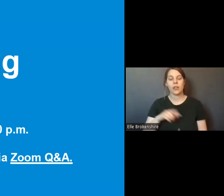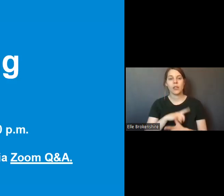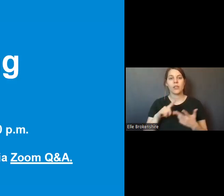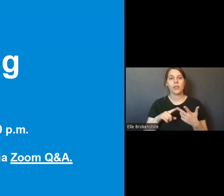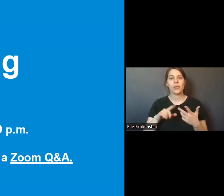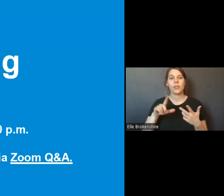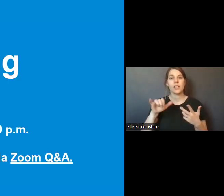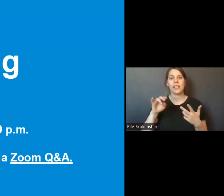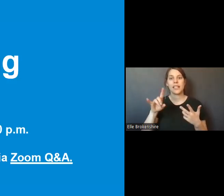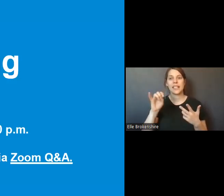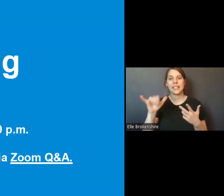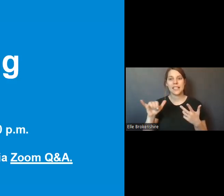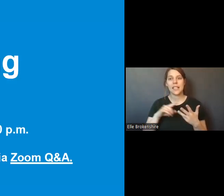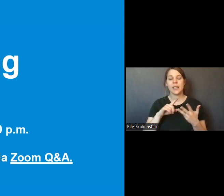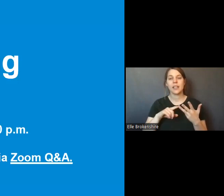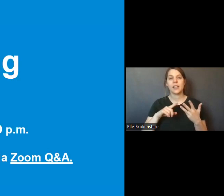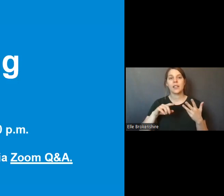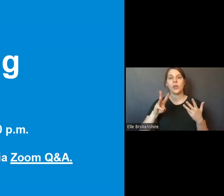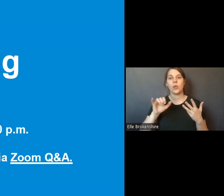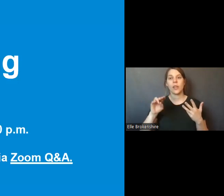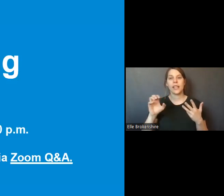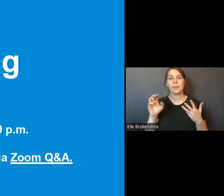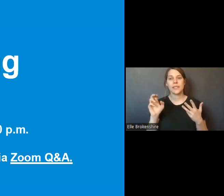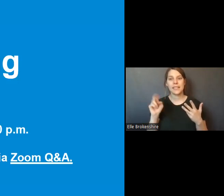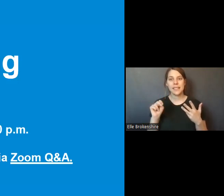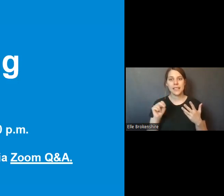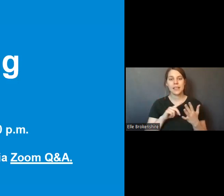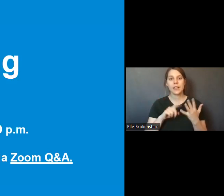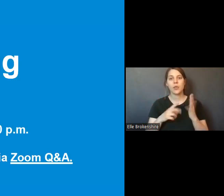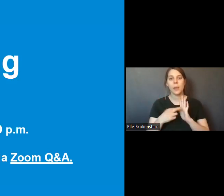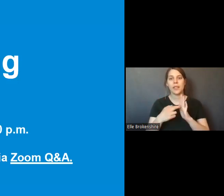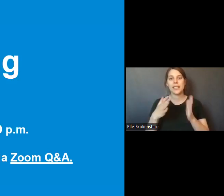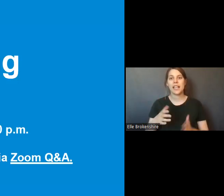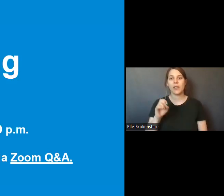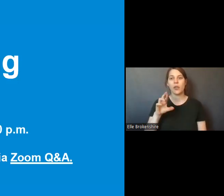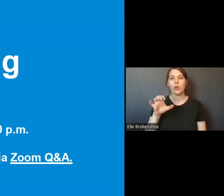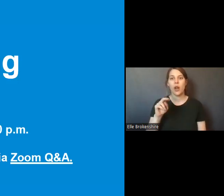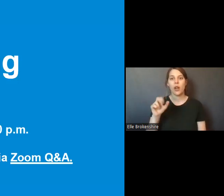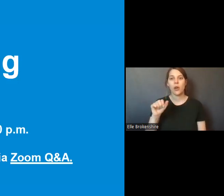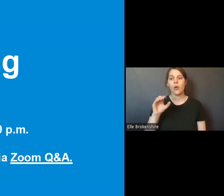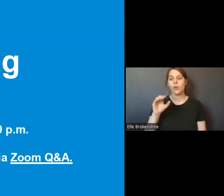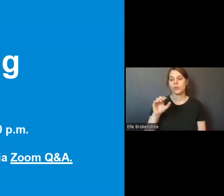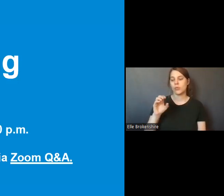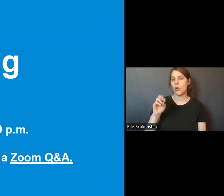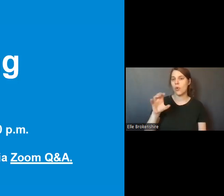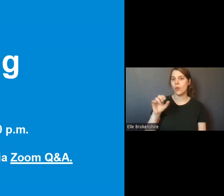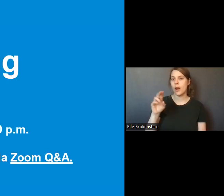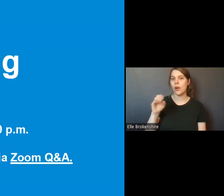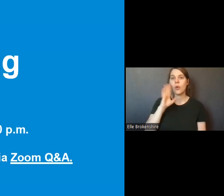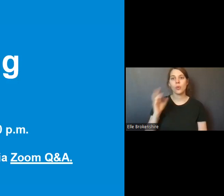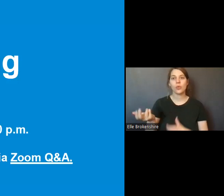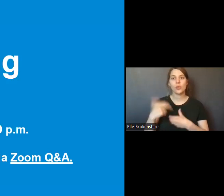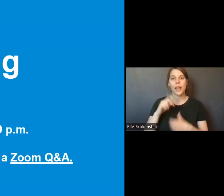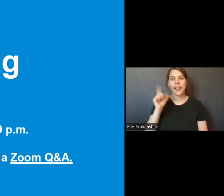and Sam Williamson. I know that Representative Norano will be joining us later, but had a previous engagement that was likely to